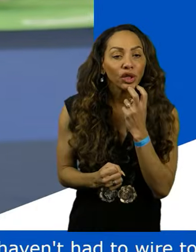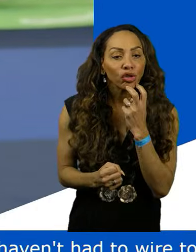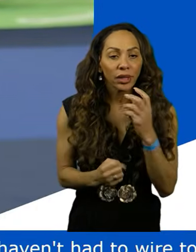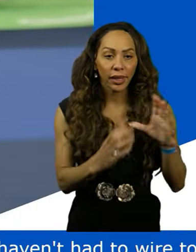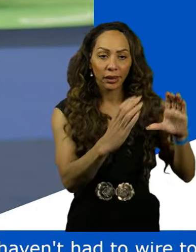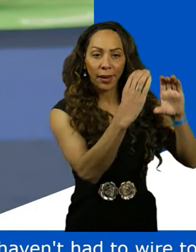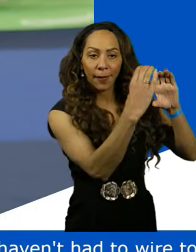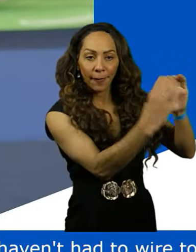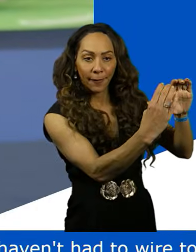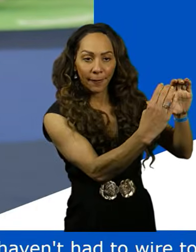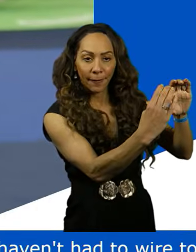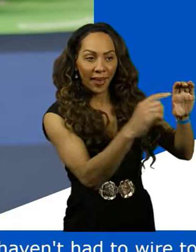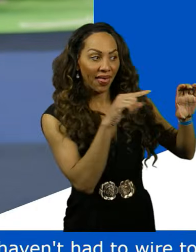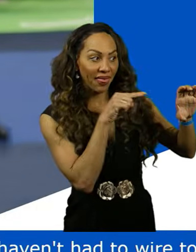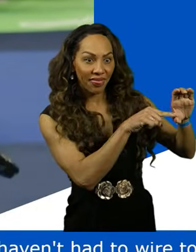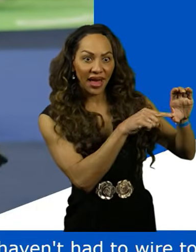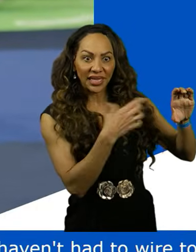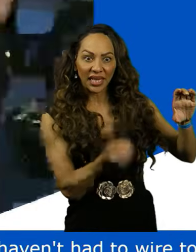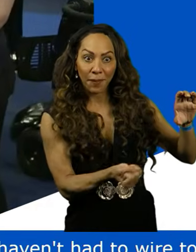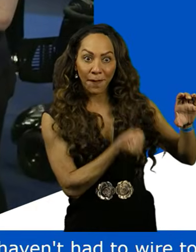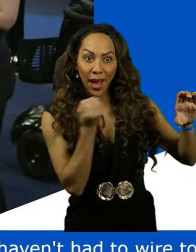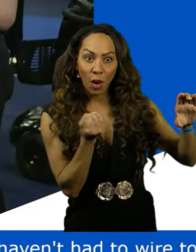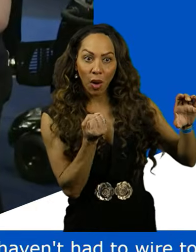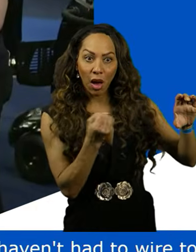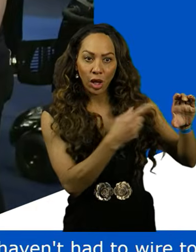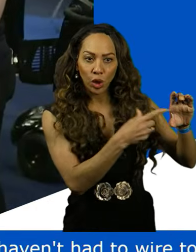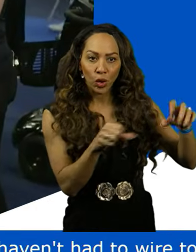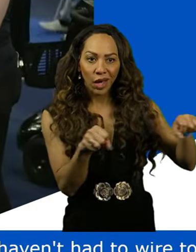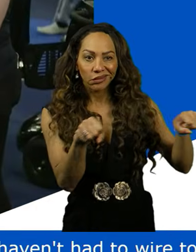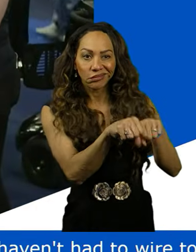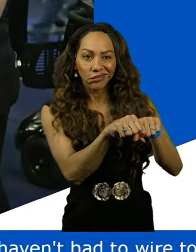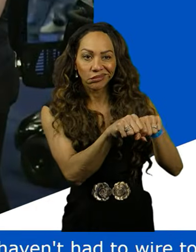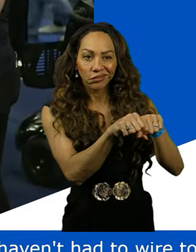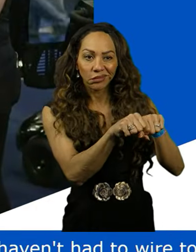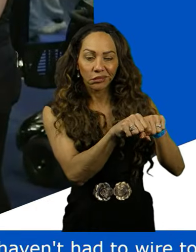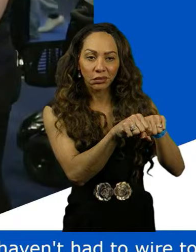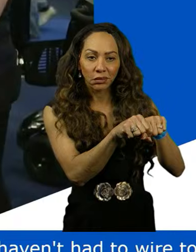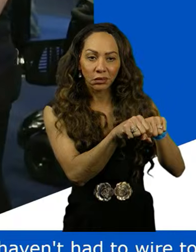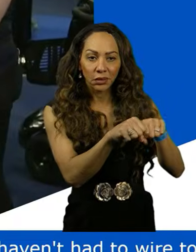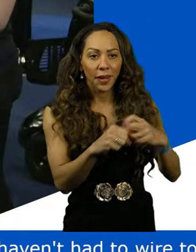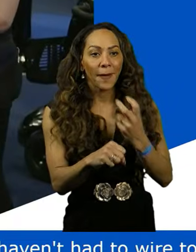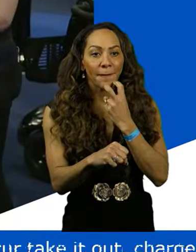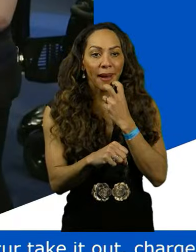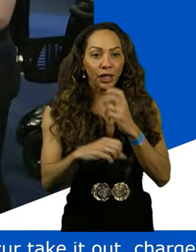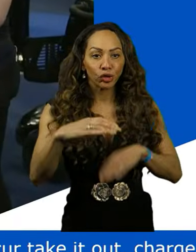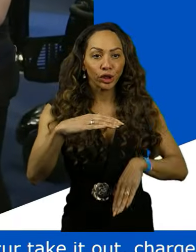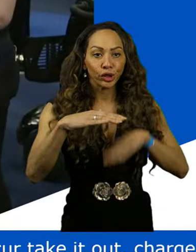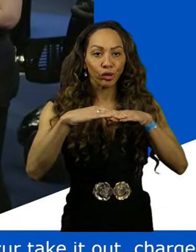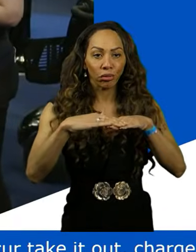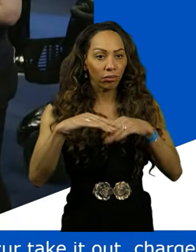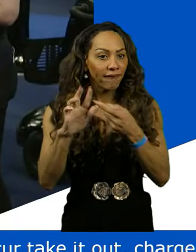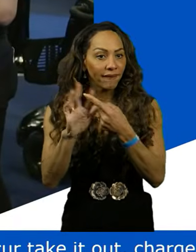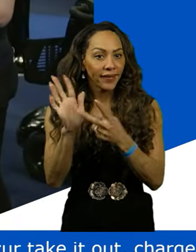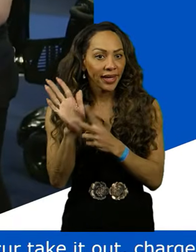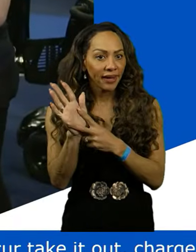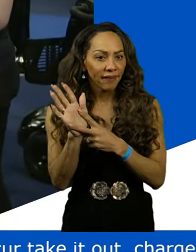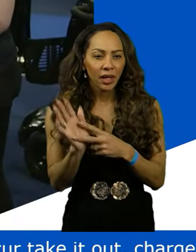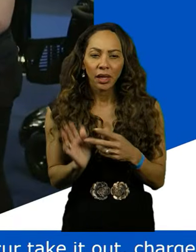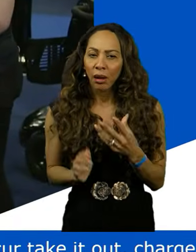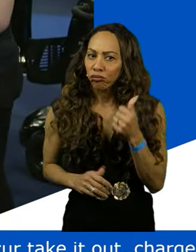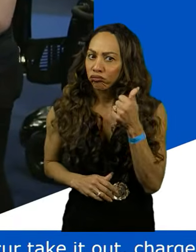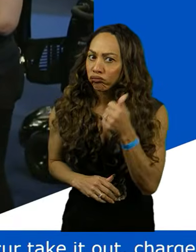in or take it out, charge it up while you're charging your scooter, and for EVs, it's really, really good as